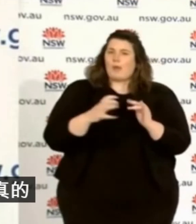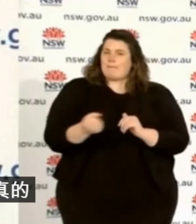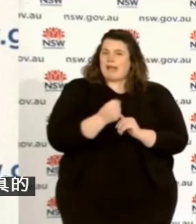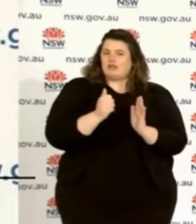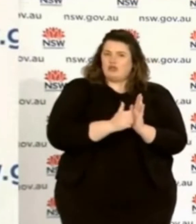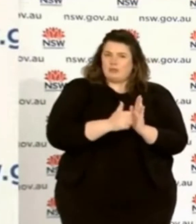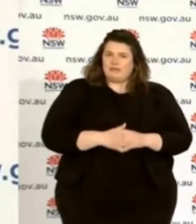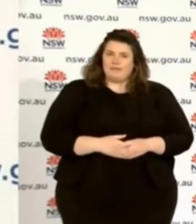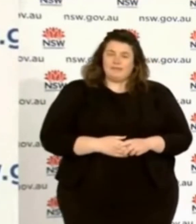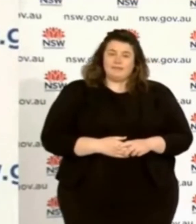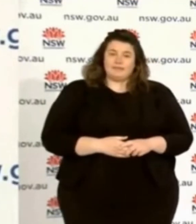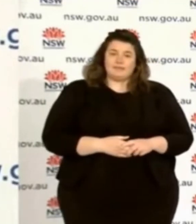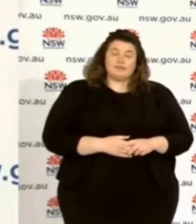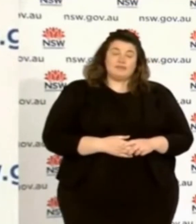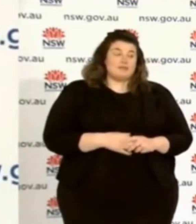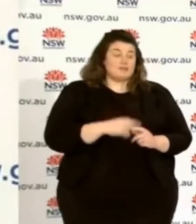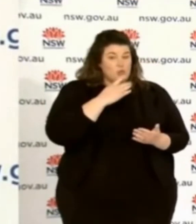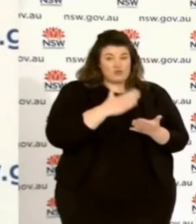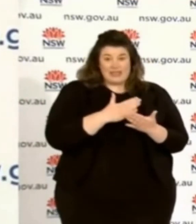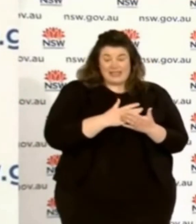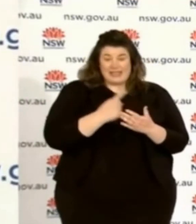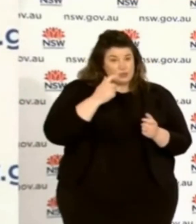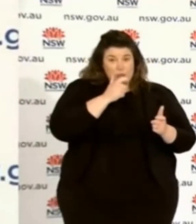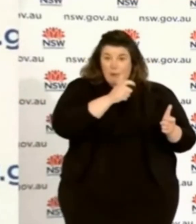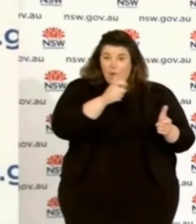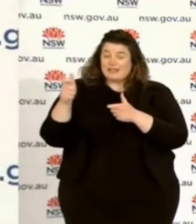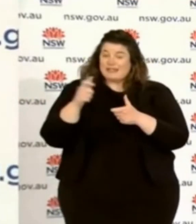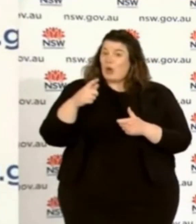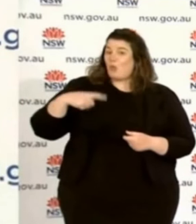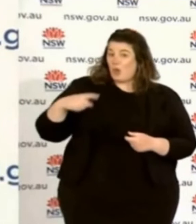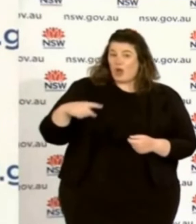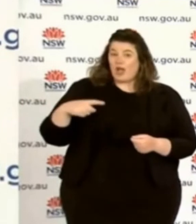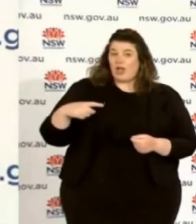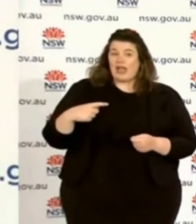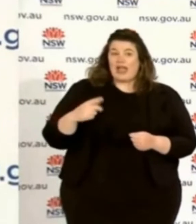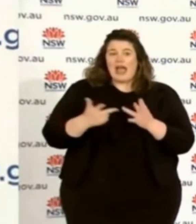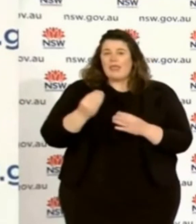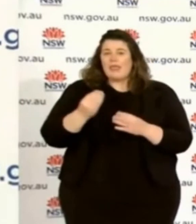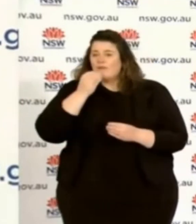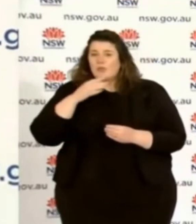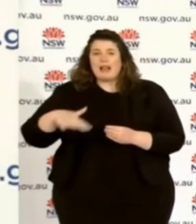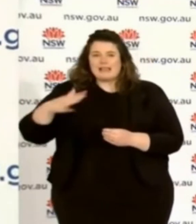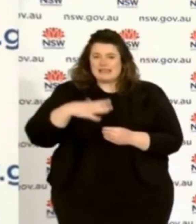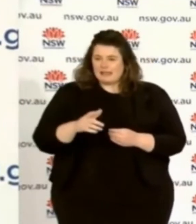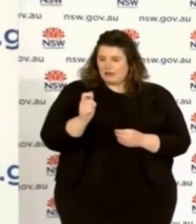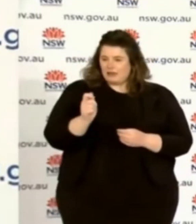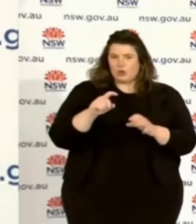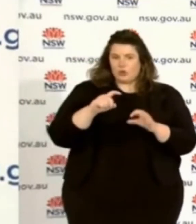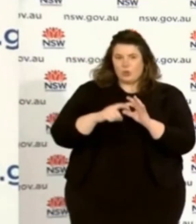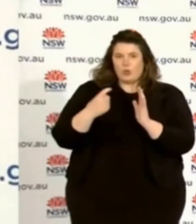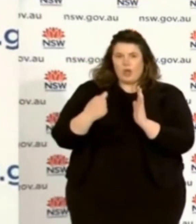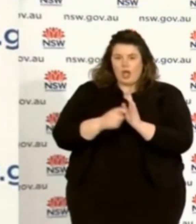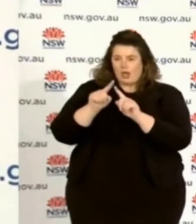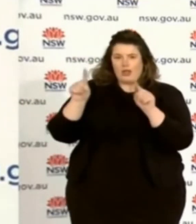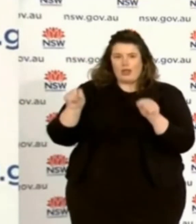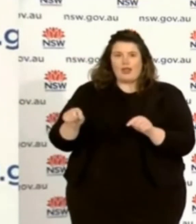to police venues, because all retail outlets and other places of hospitality require QR codes. And that